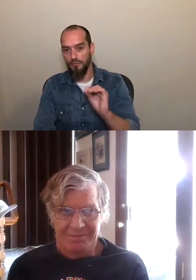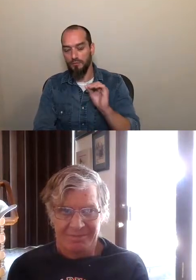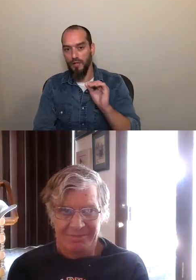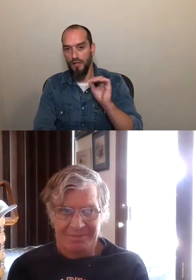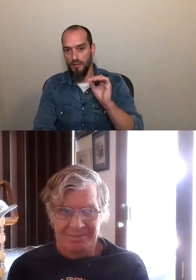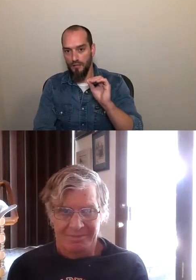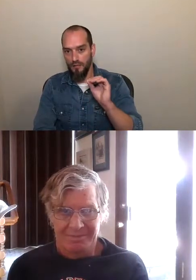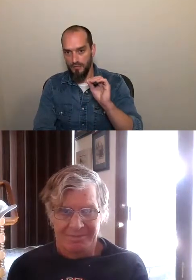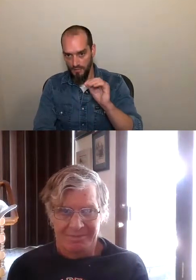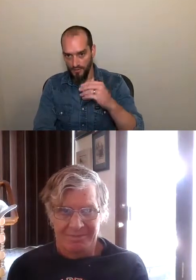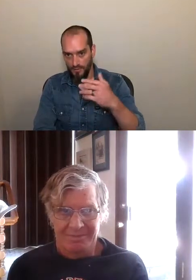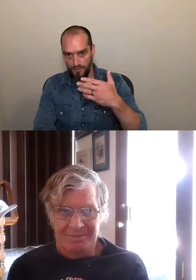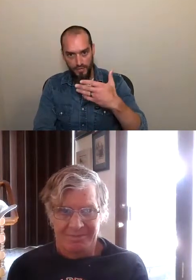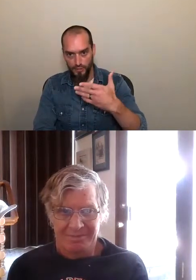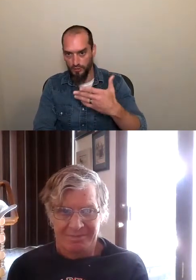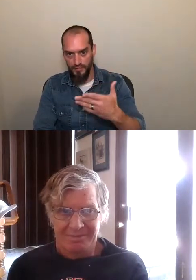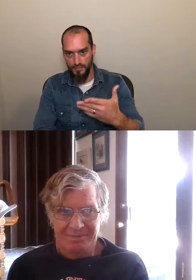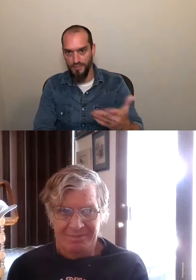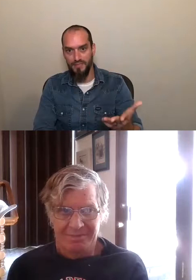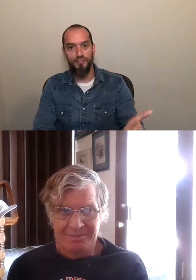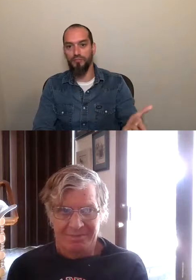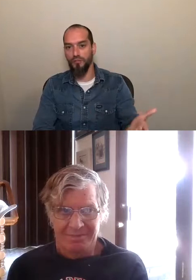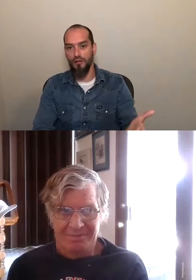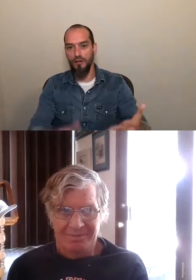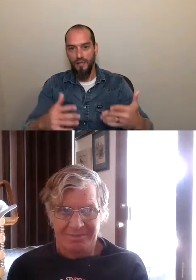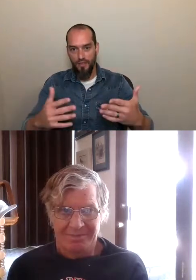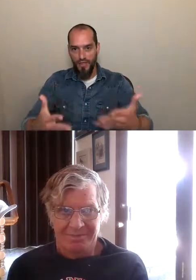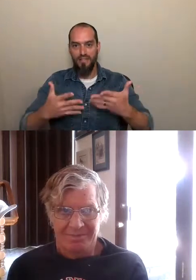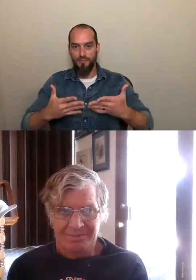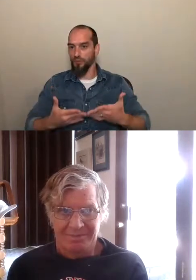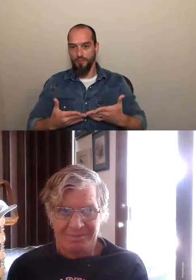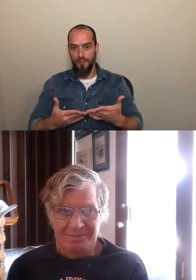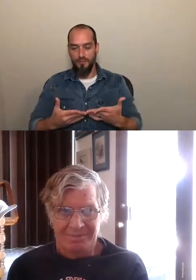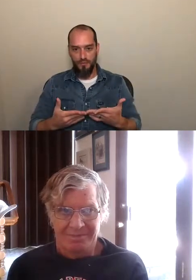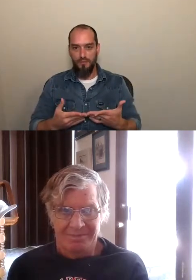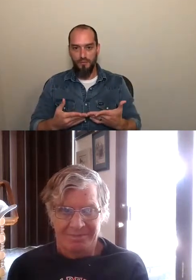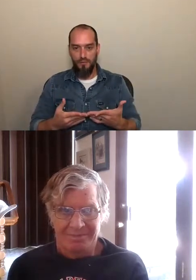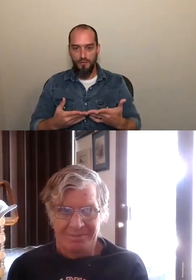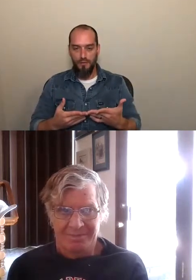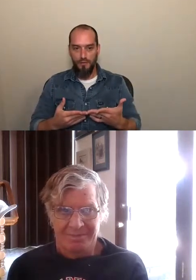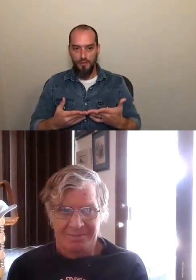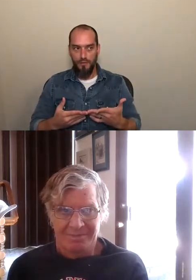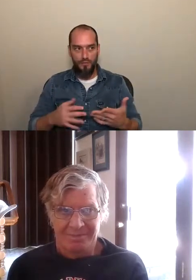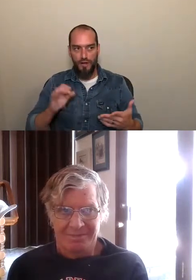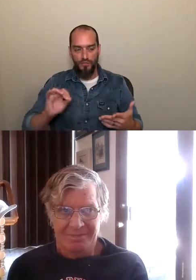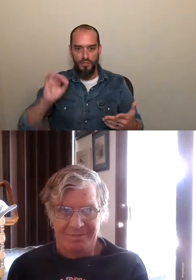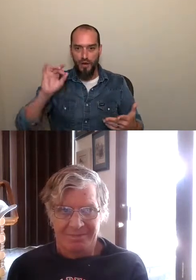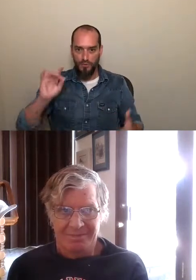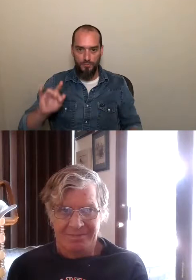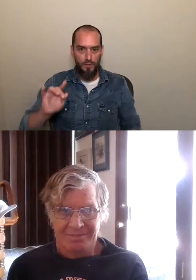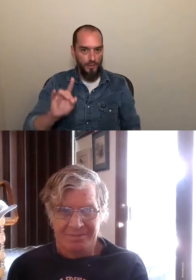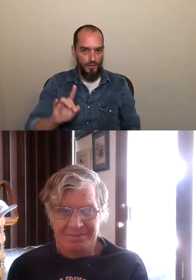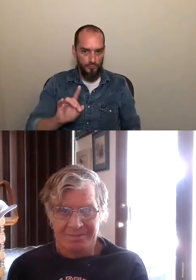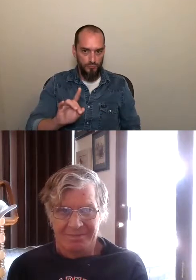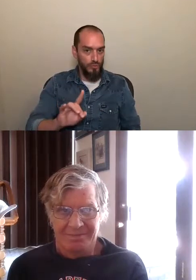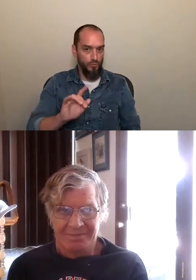grout. Typically, they just use a cementitious grout that is absorbent. So every shower,